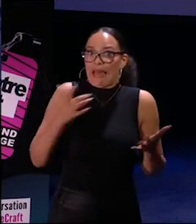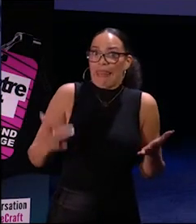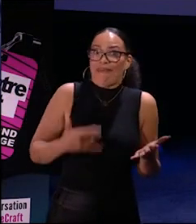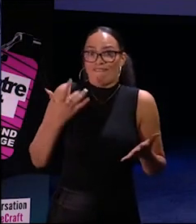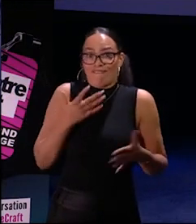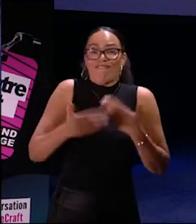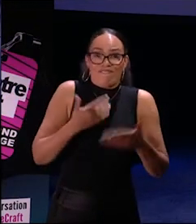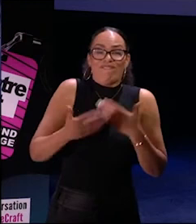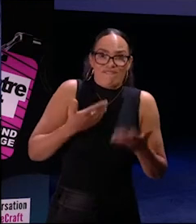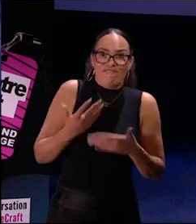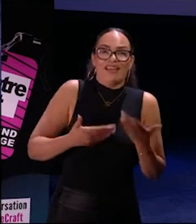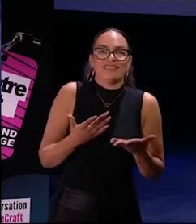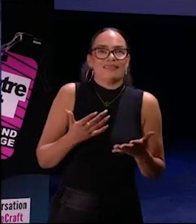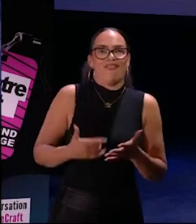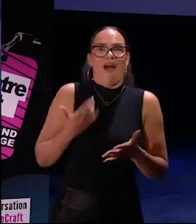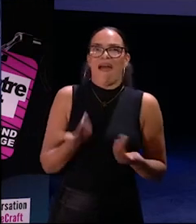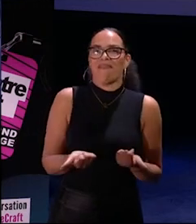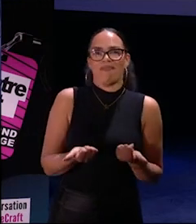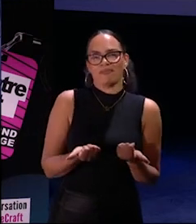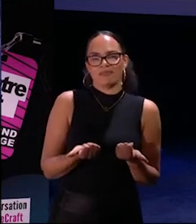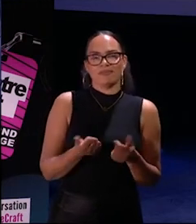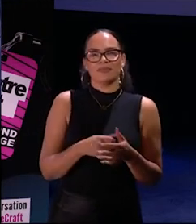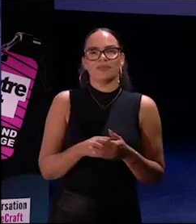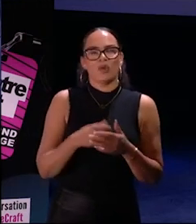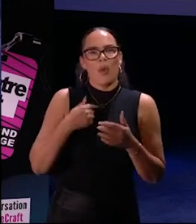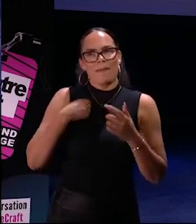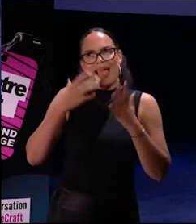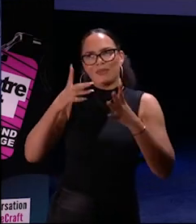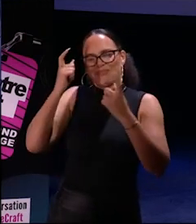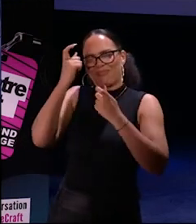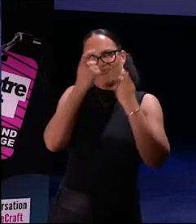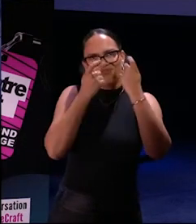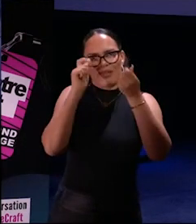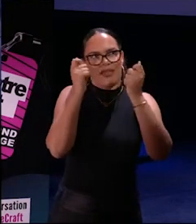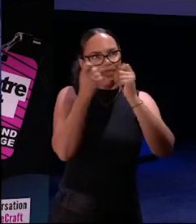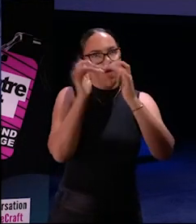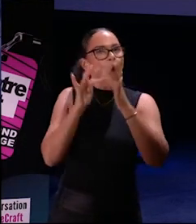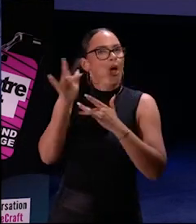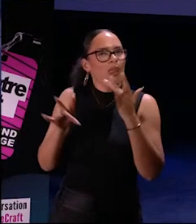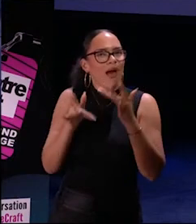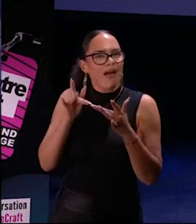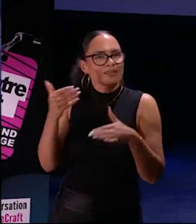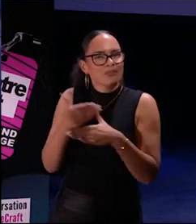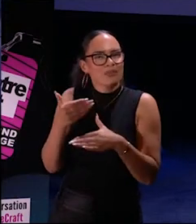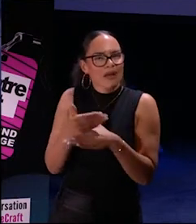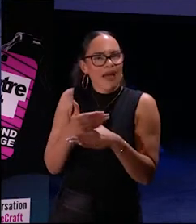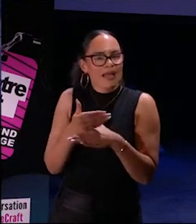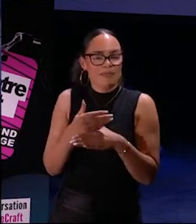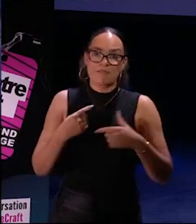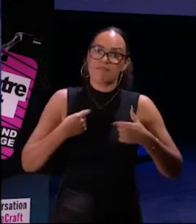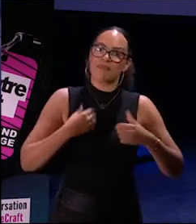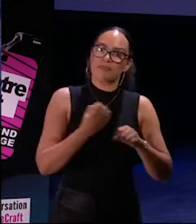I did a couple of other things. And so figuring out how online worked was a big part of making sure that as a